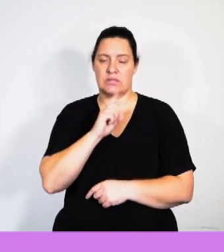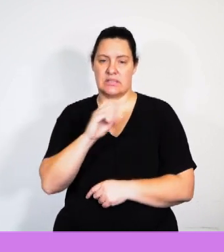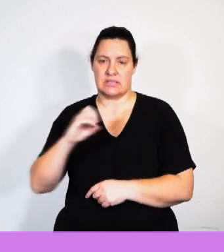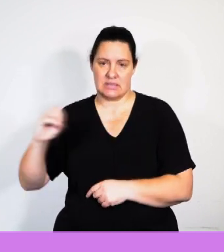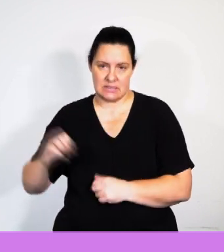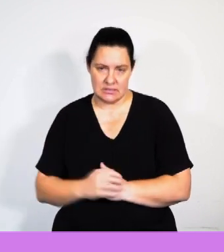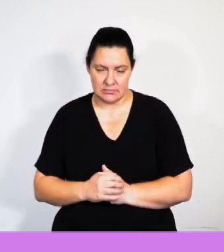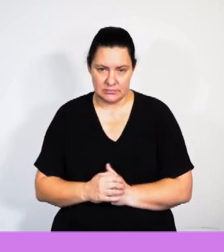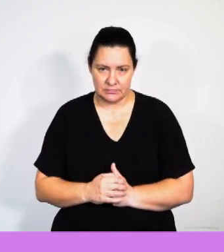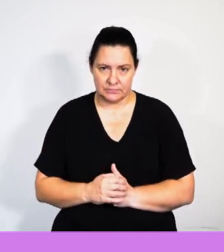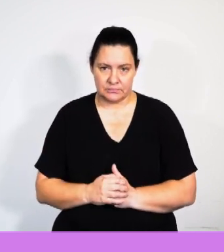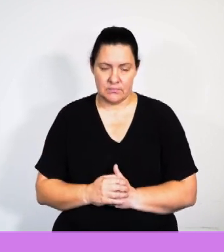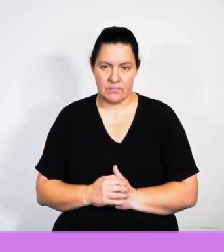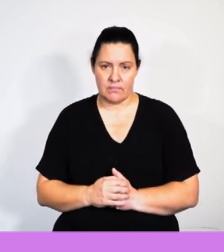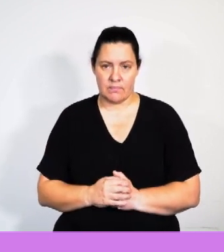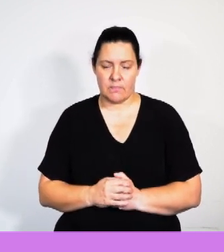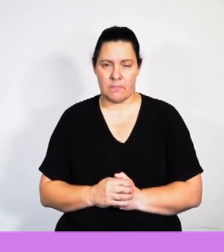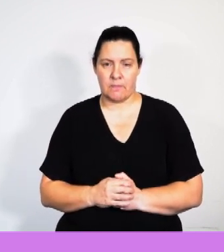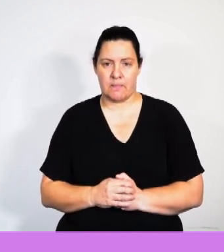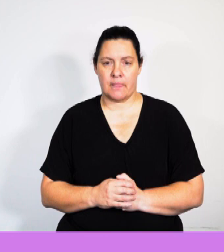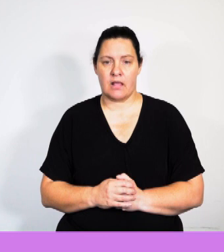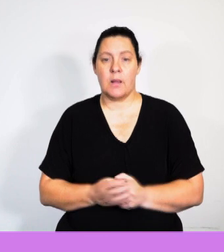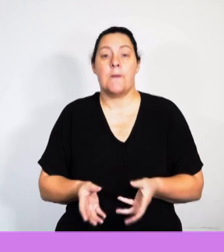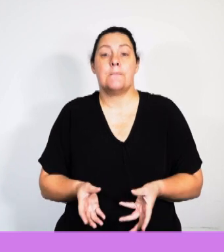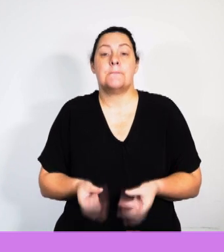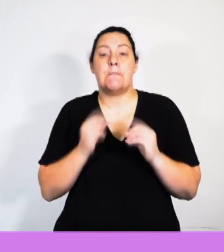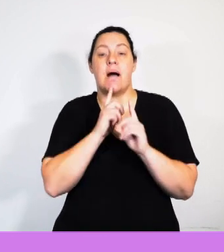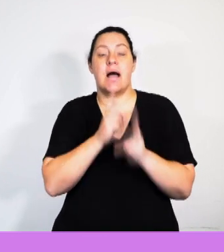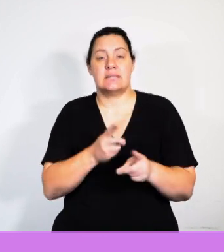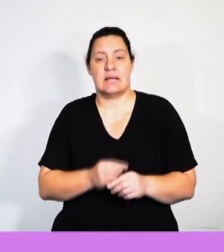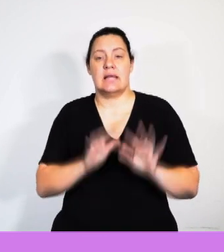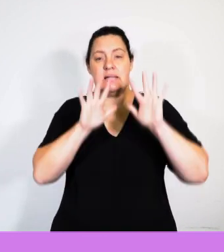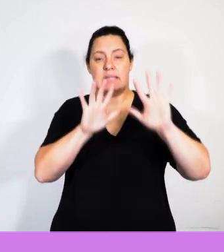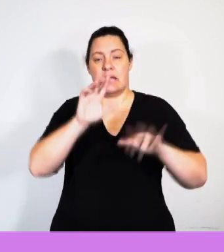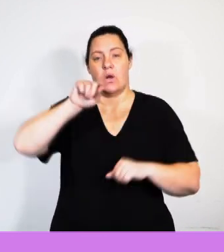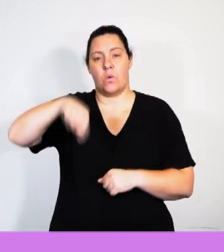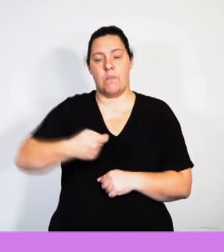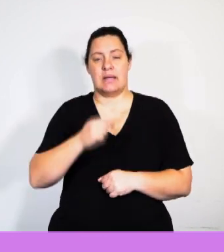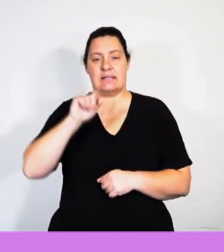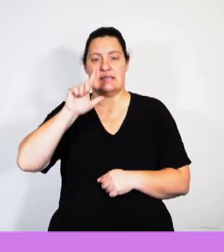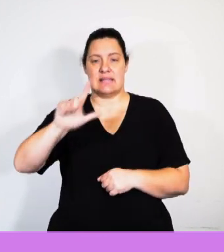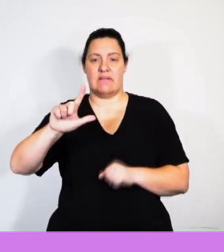0.0107 multiply by 1,000. It gives us